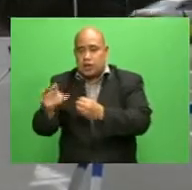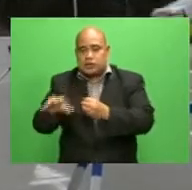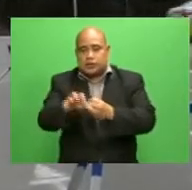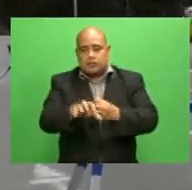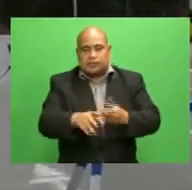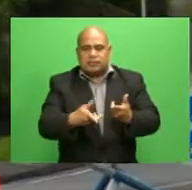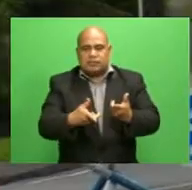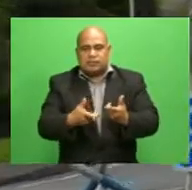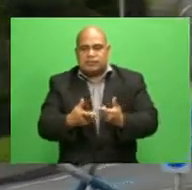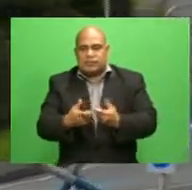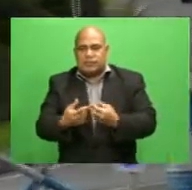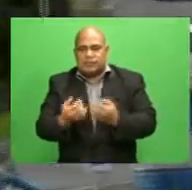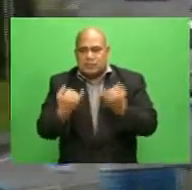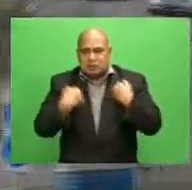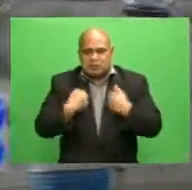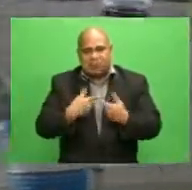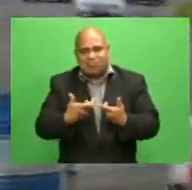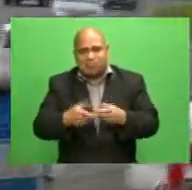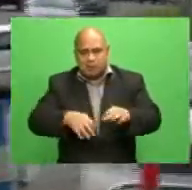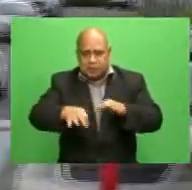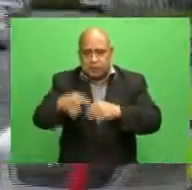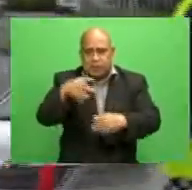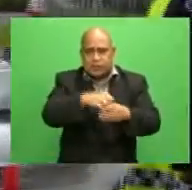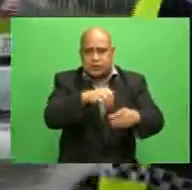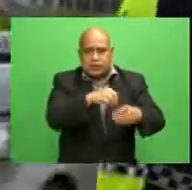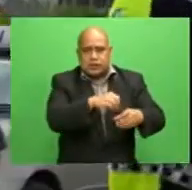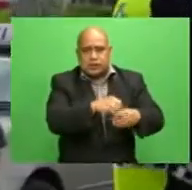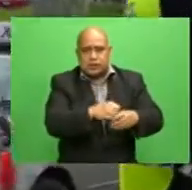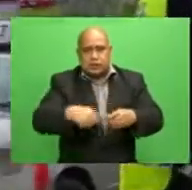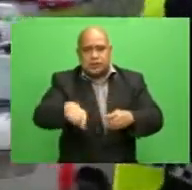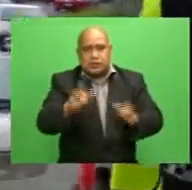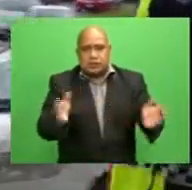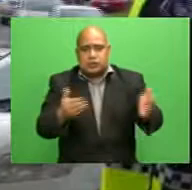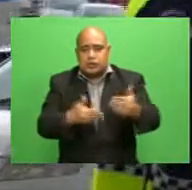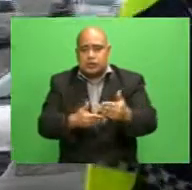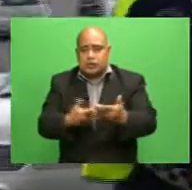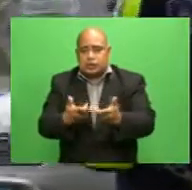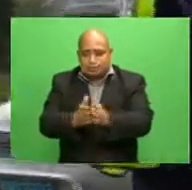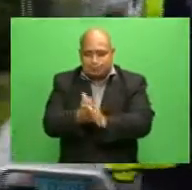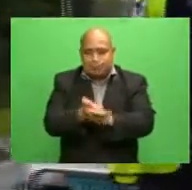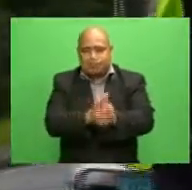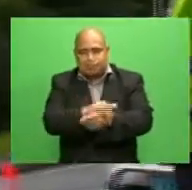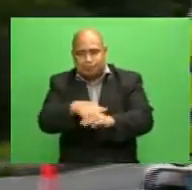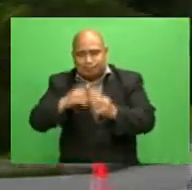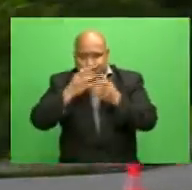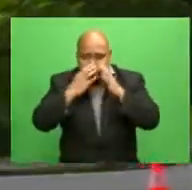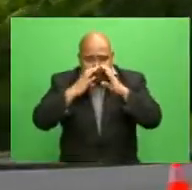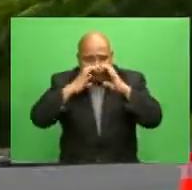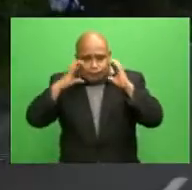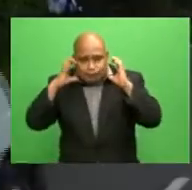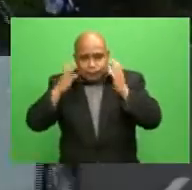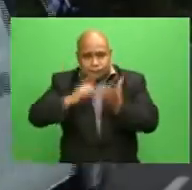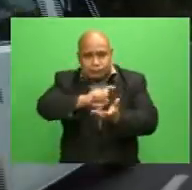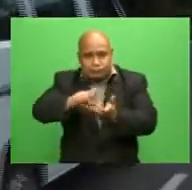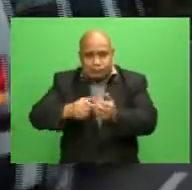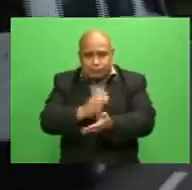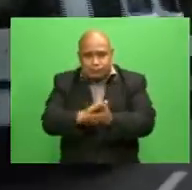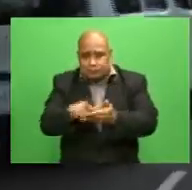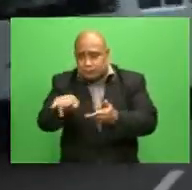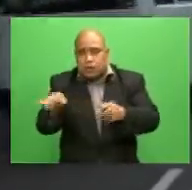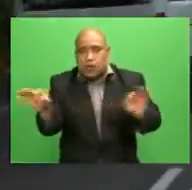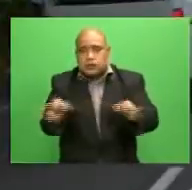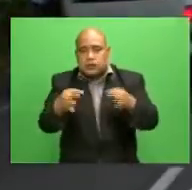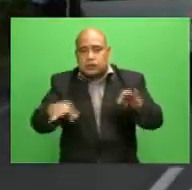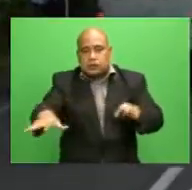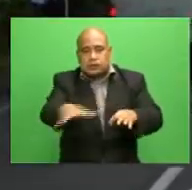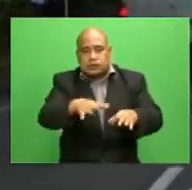plans. Each care packs include hand sanitizers, face masks and seed for backyard gardening, as well as the water sports cap bottles.